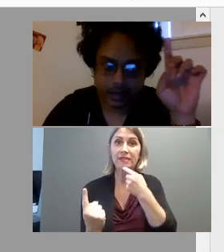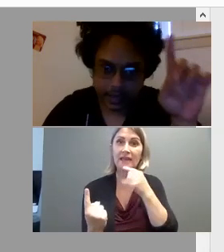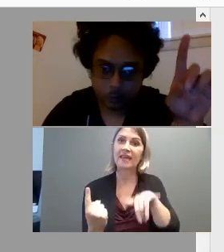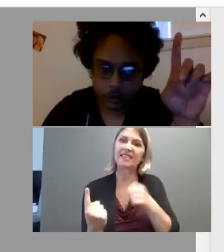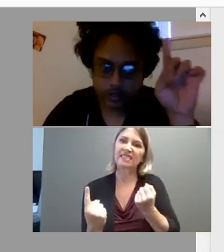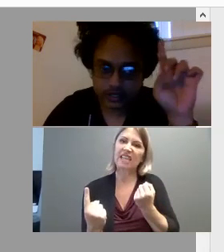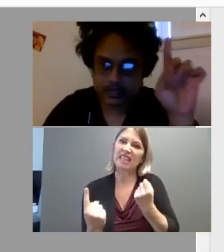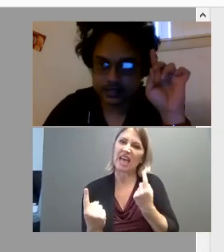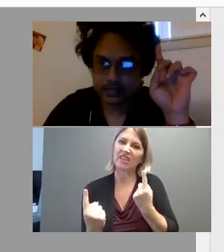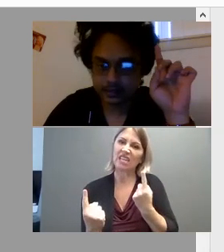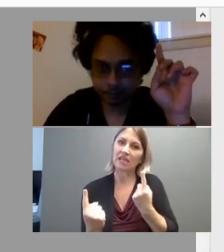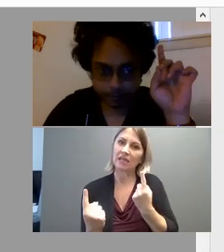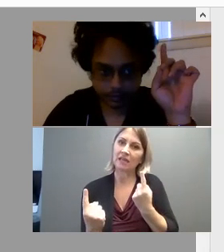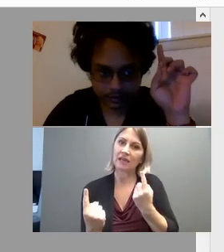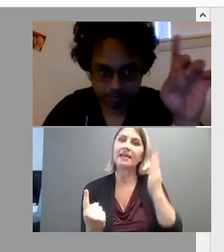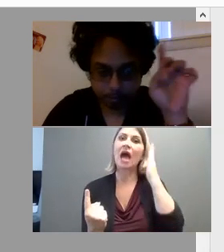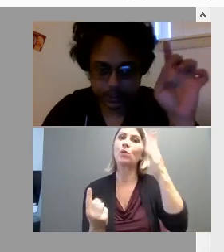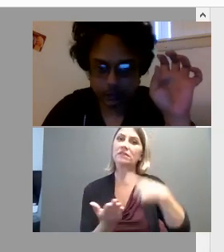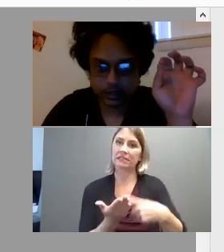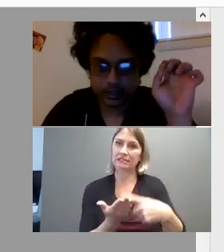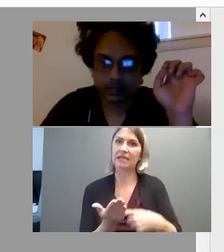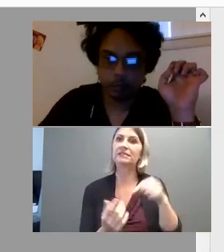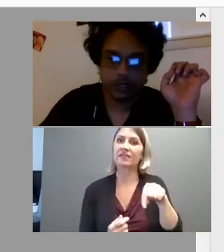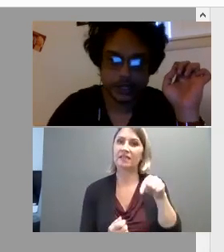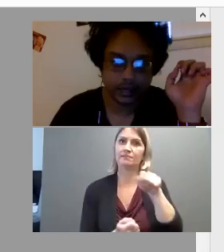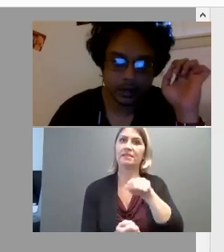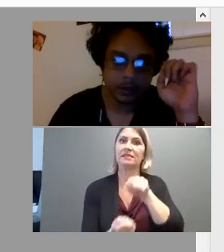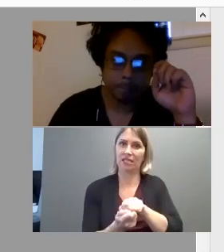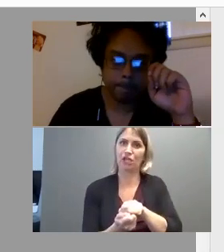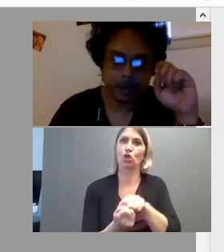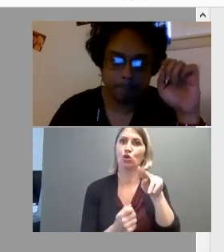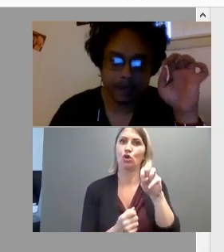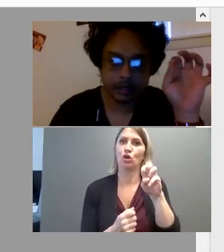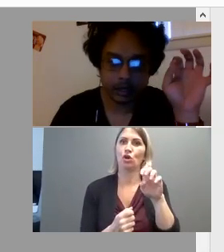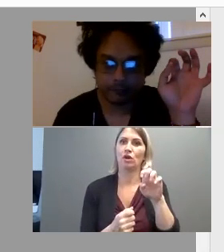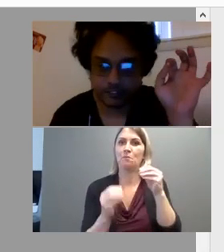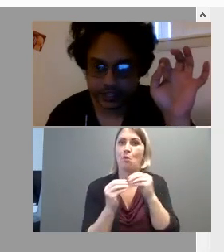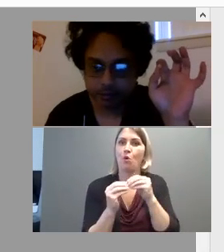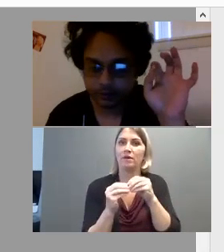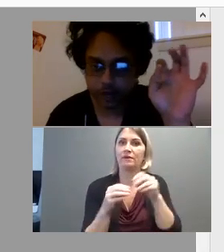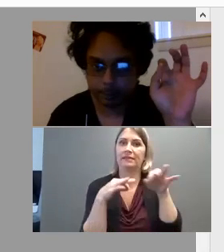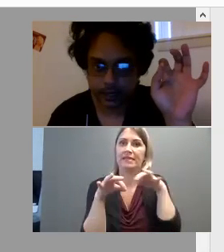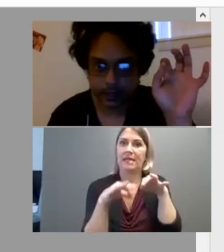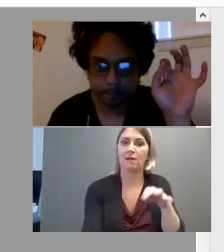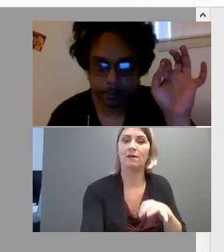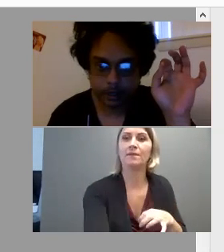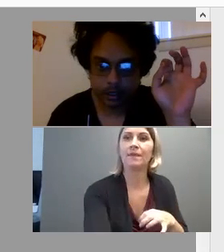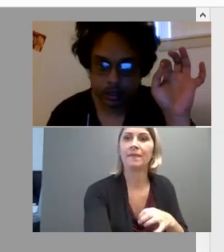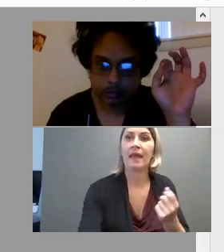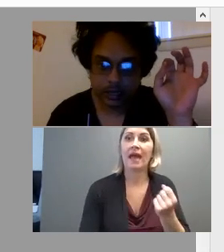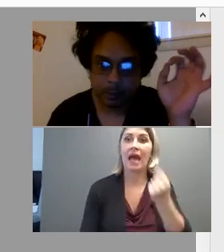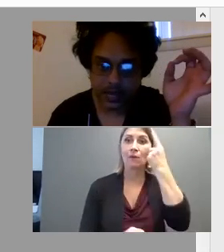11, and I am going to discuss this particular thing in more detail. But first, before I